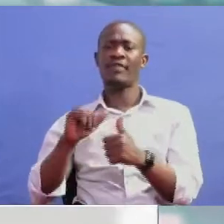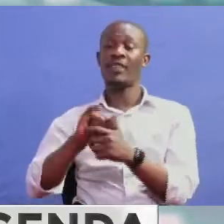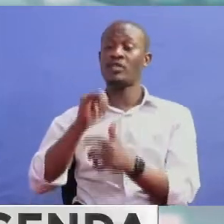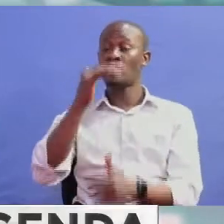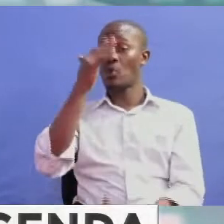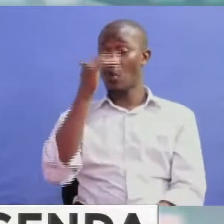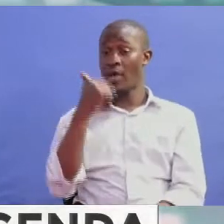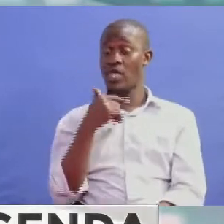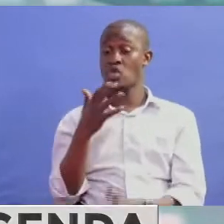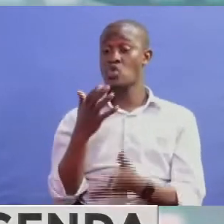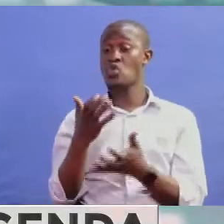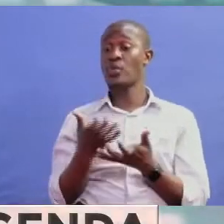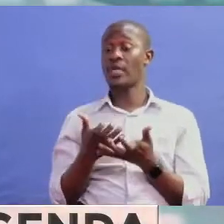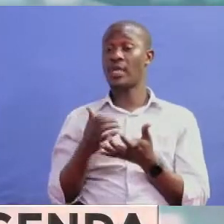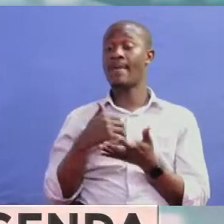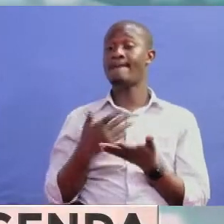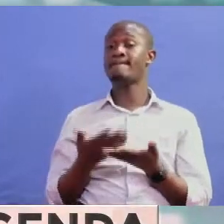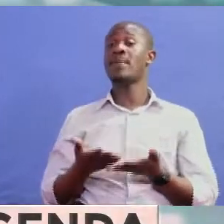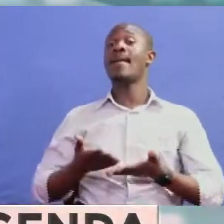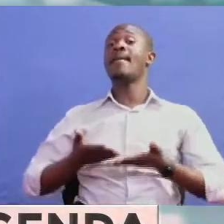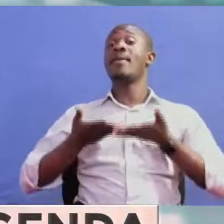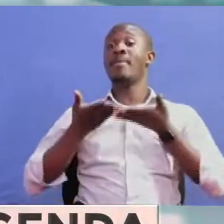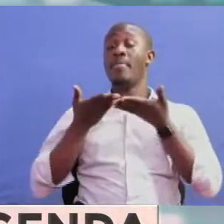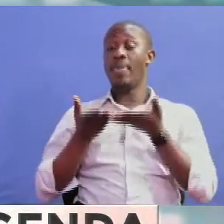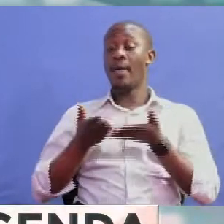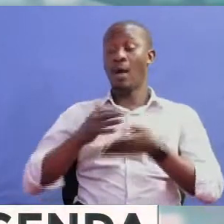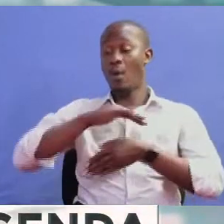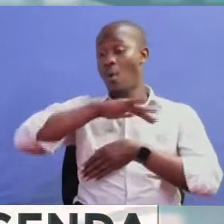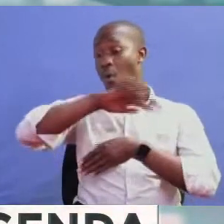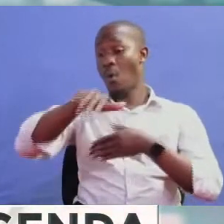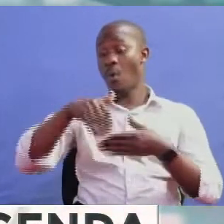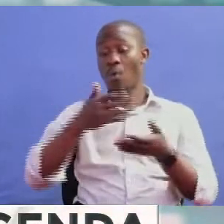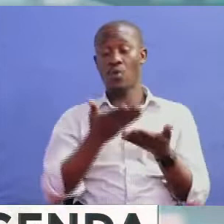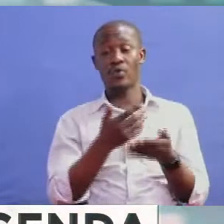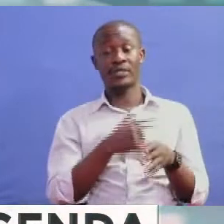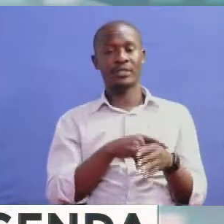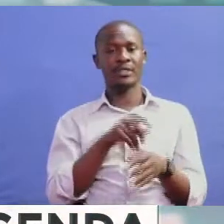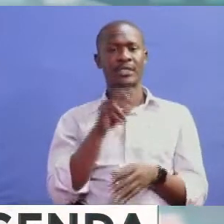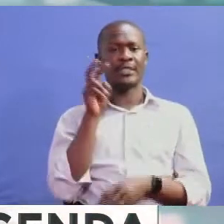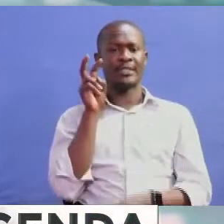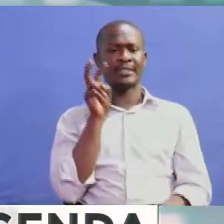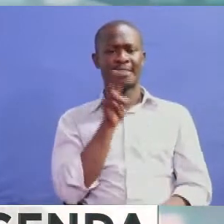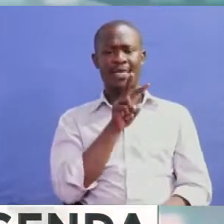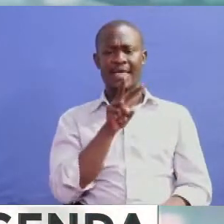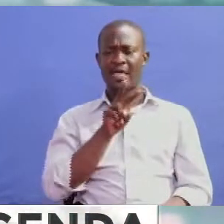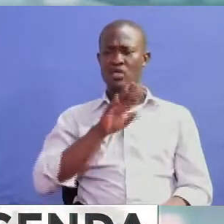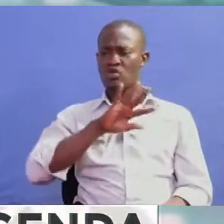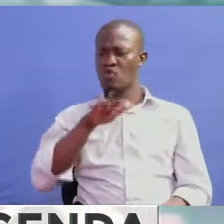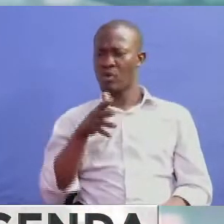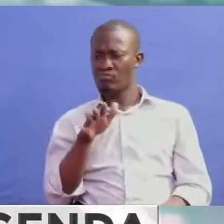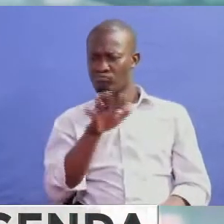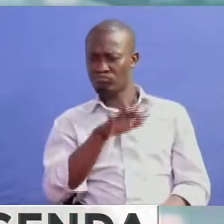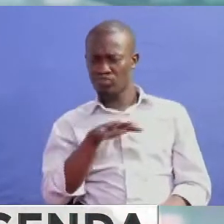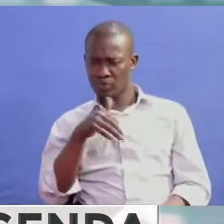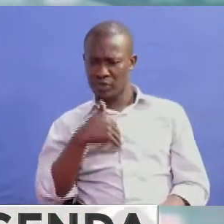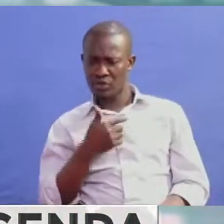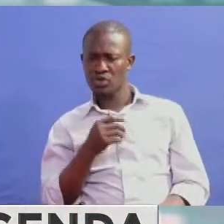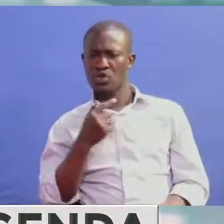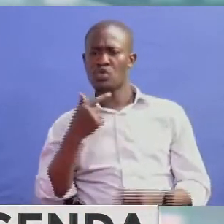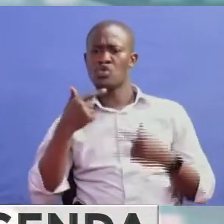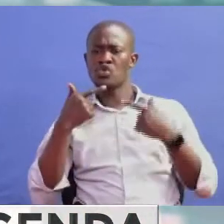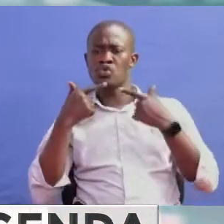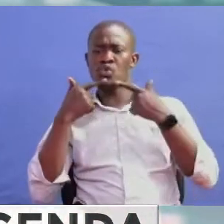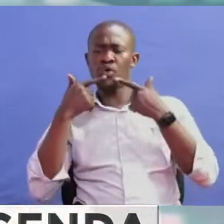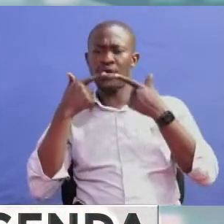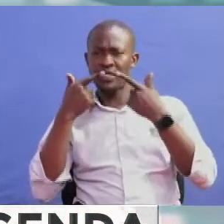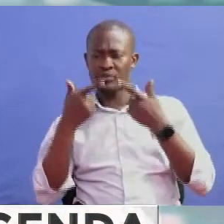you need to be present in terms of always checking your platforms to ensure you're responding